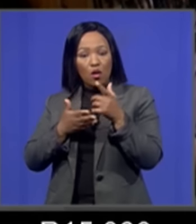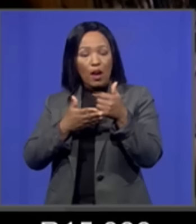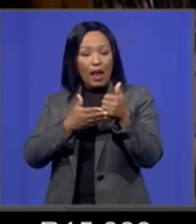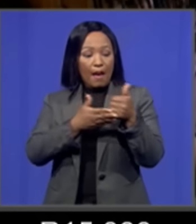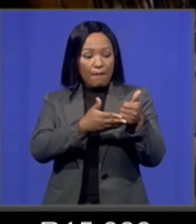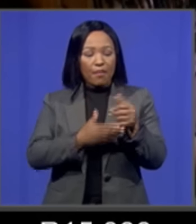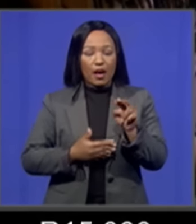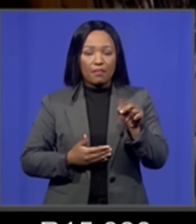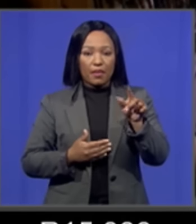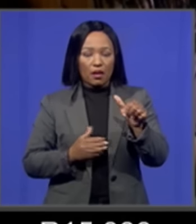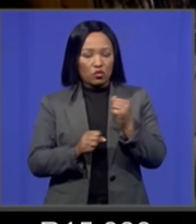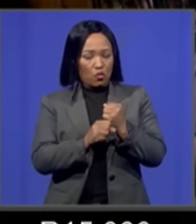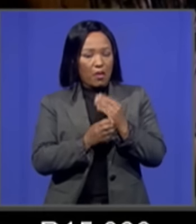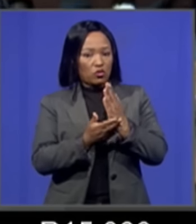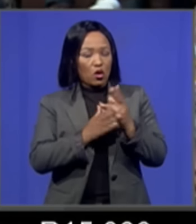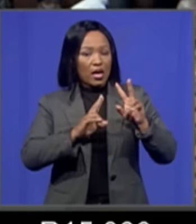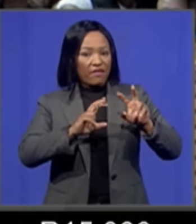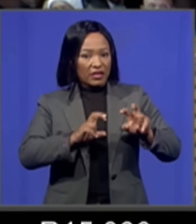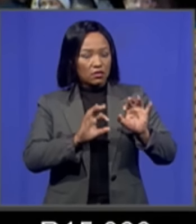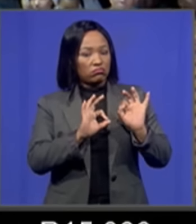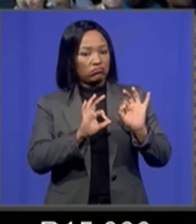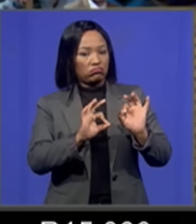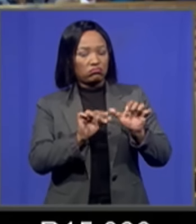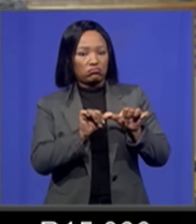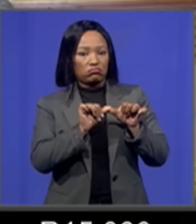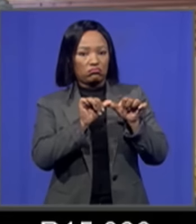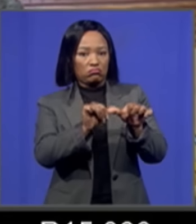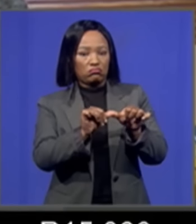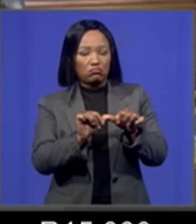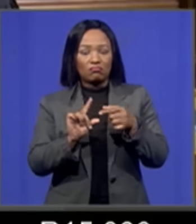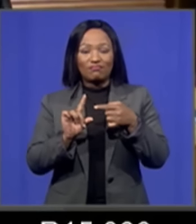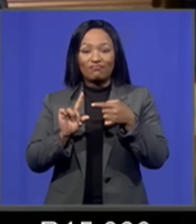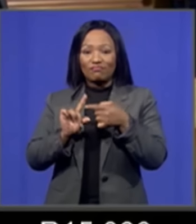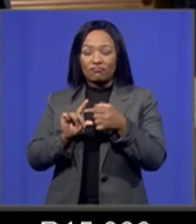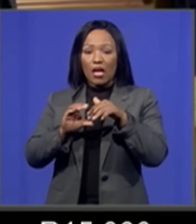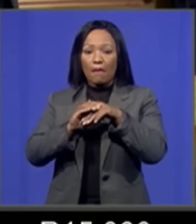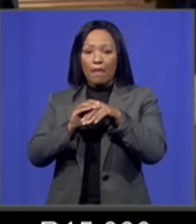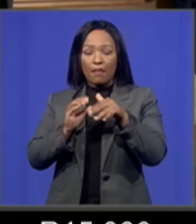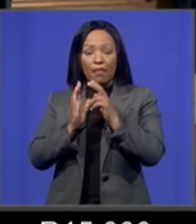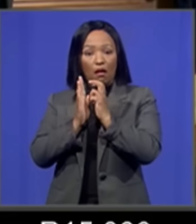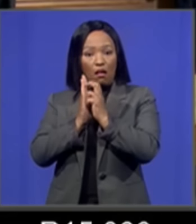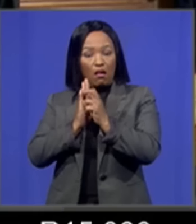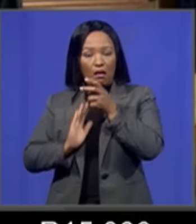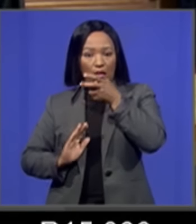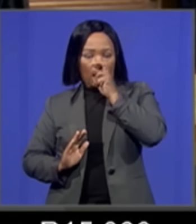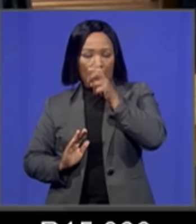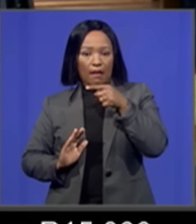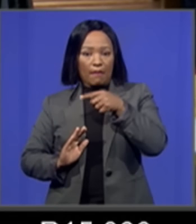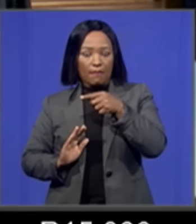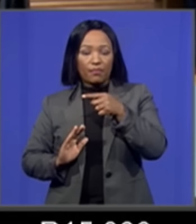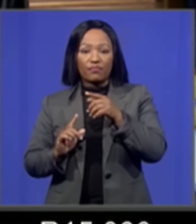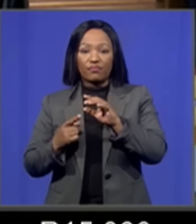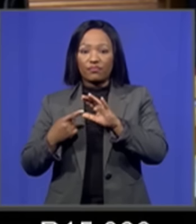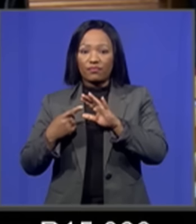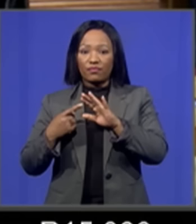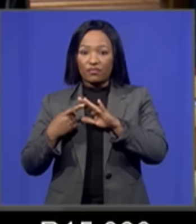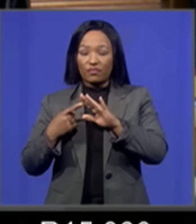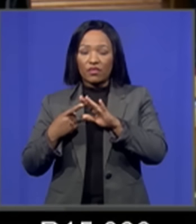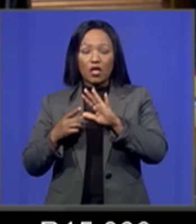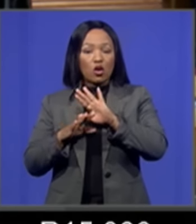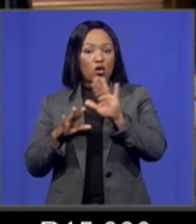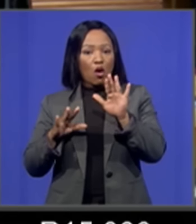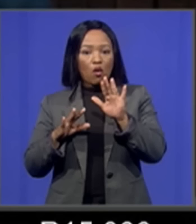state to secure its investigations. Bail ya makgotlo e na le melawana yeo e tile go fa o gare ga yona go balwa go ya go se bea leoto